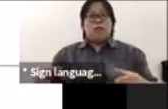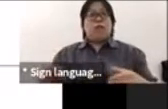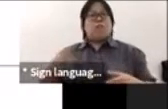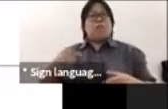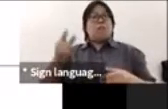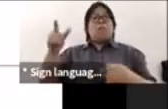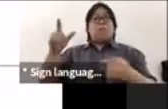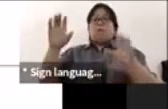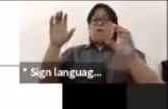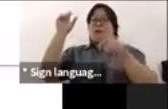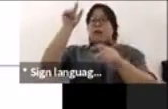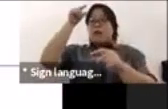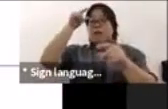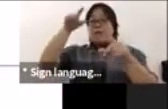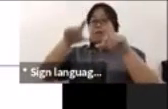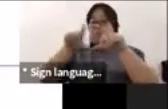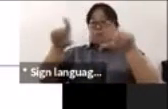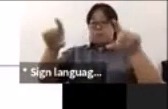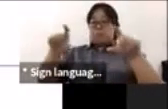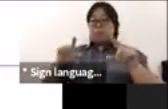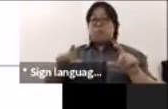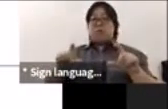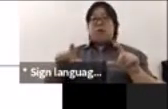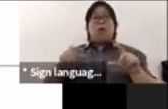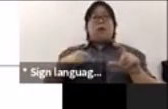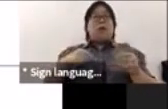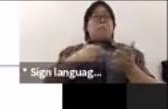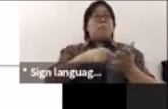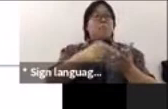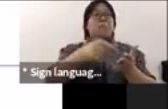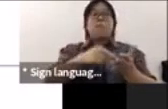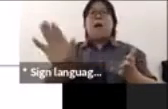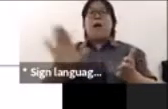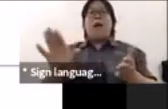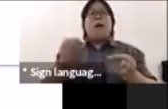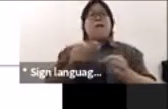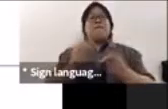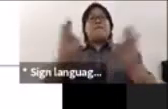healthcare insurance. I didn't pay anything. It's free 100% for me.